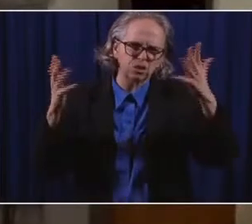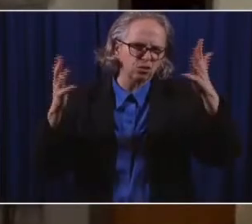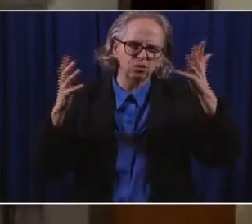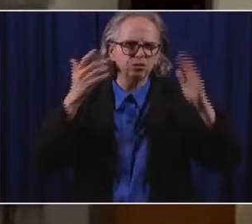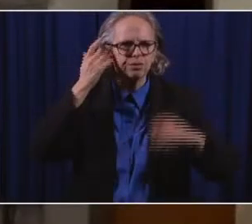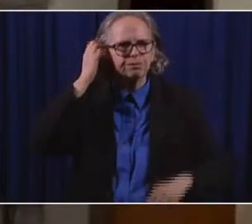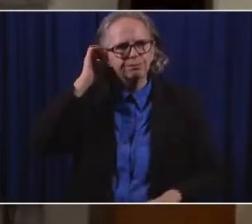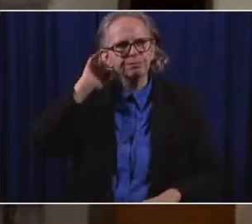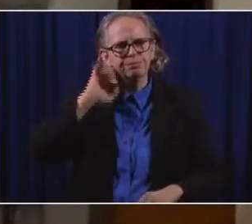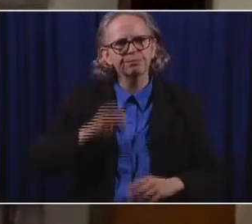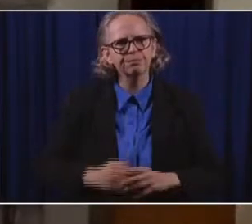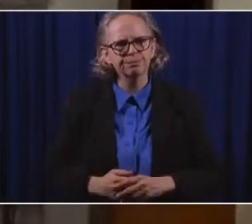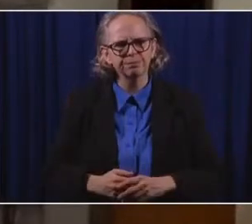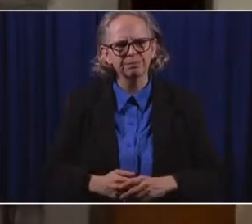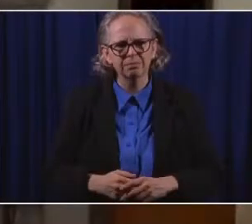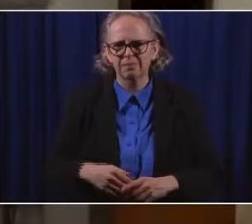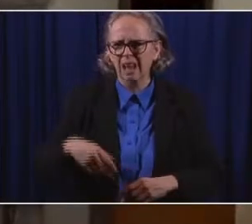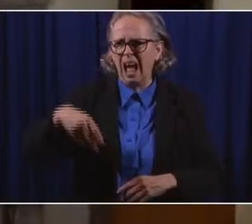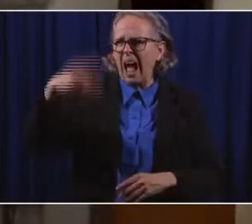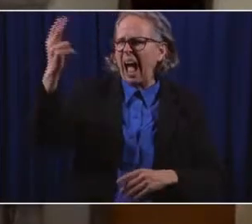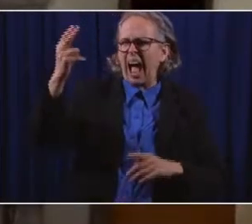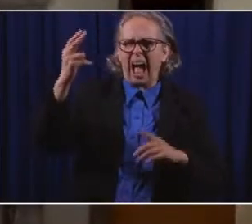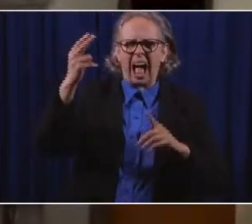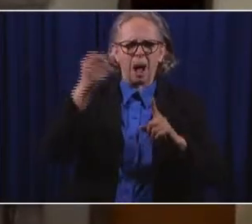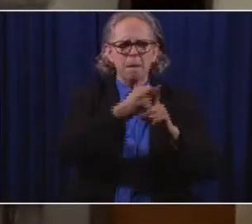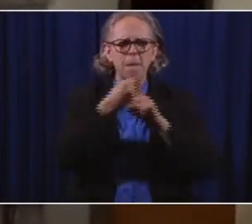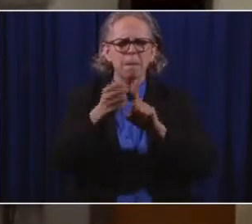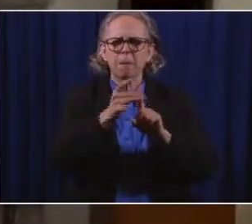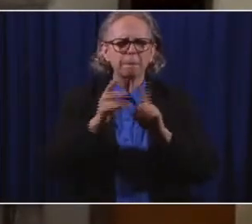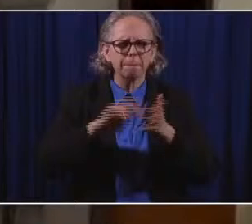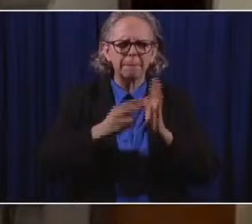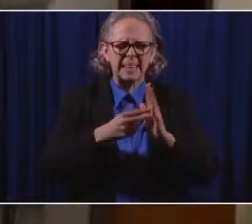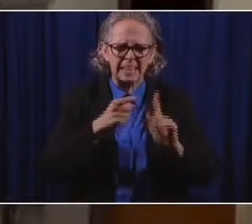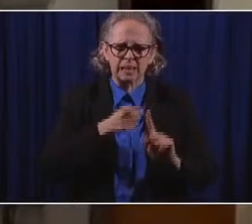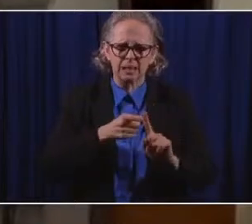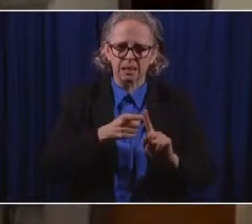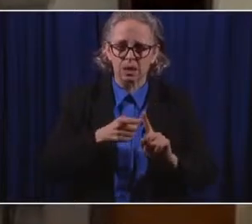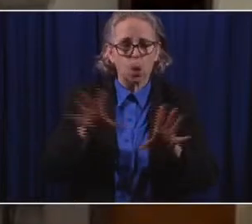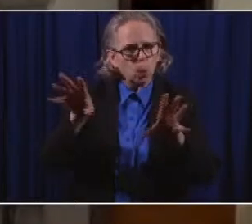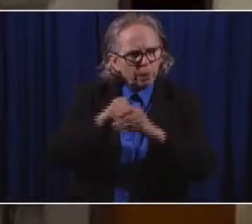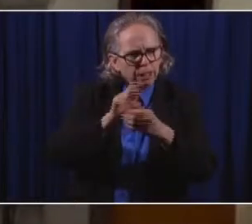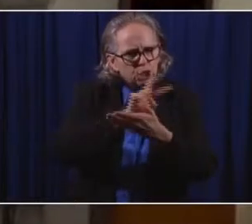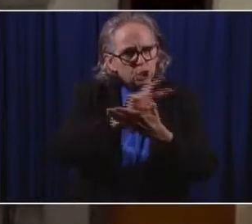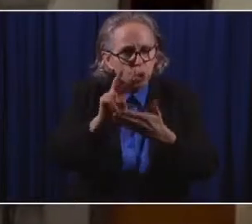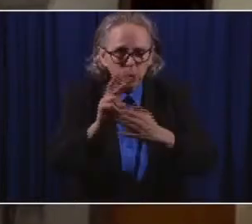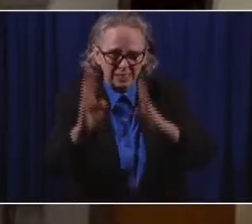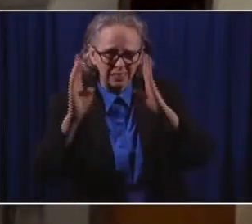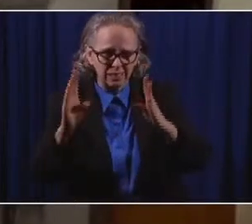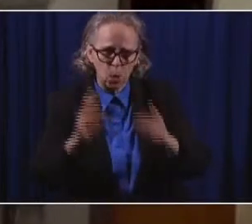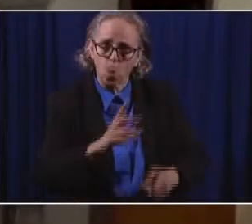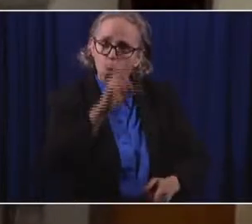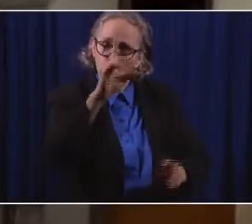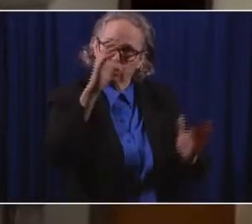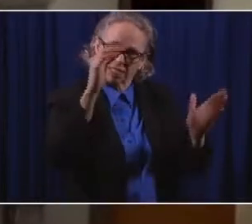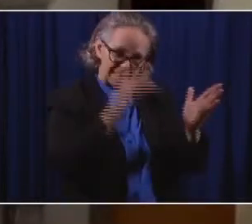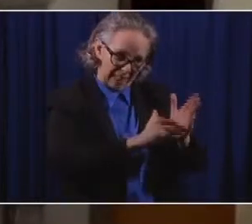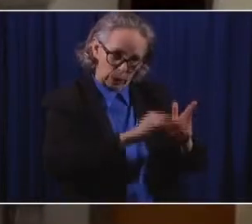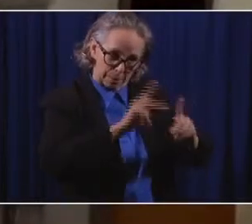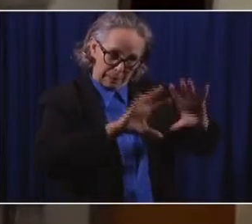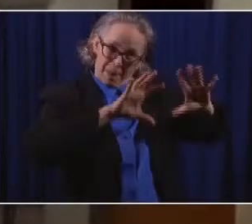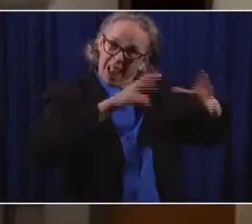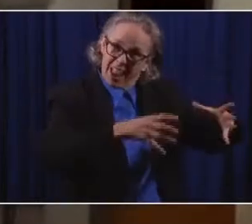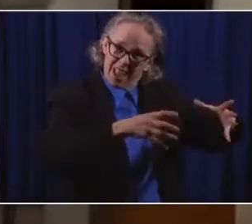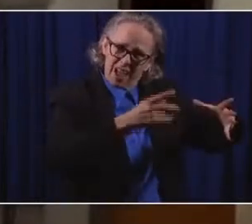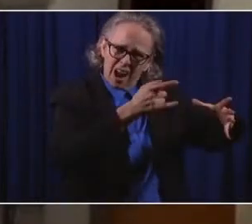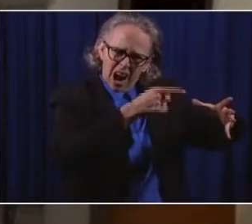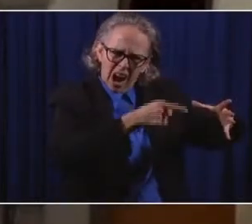High incidence means the county has had more than 100 cases per 100,000 residents over the last 2 weeks. This number is